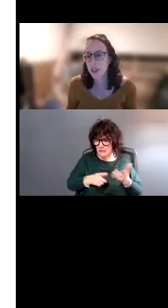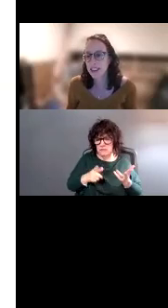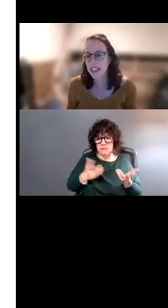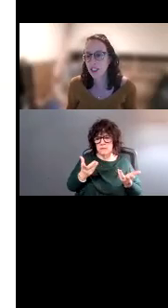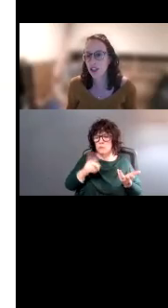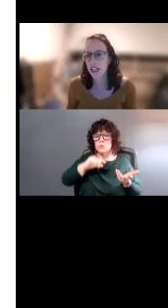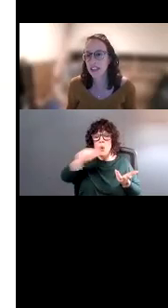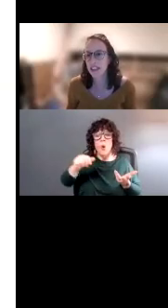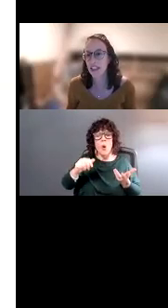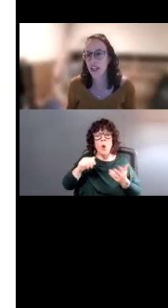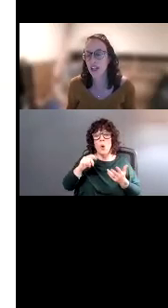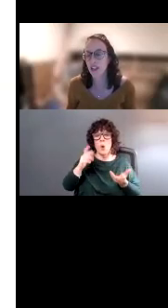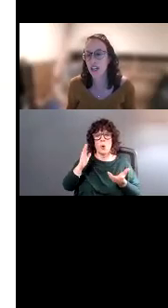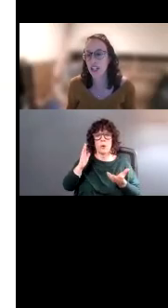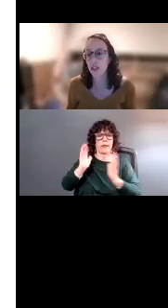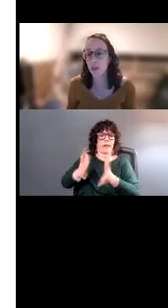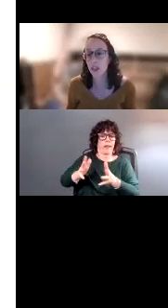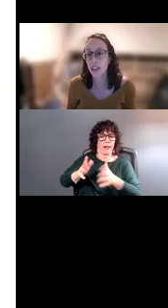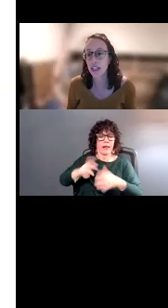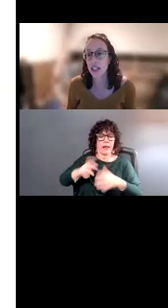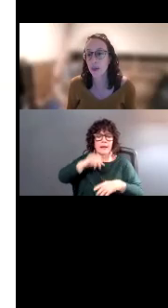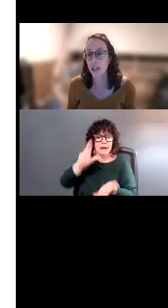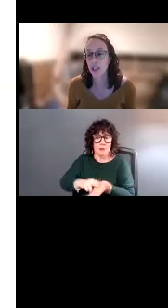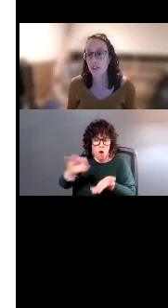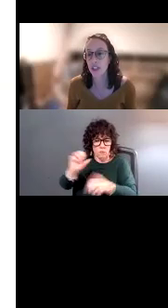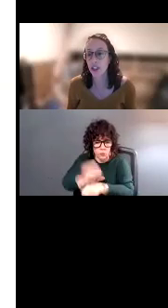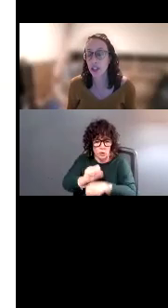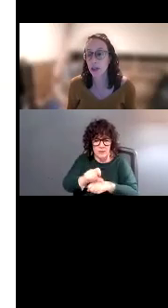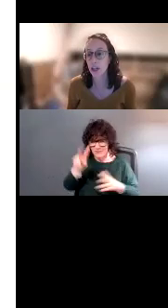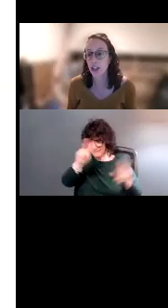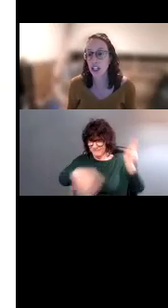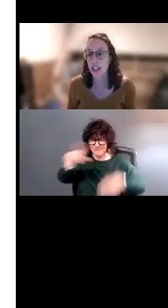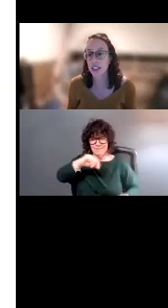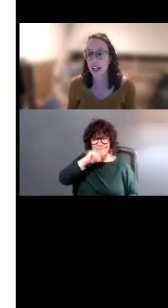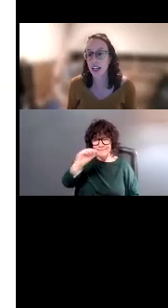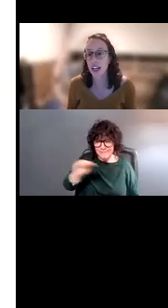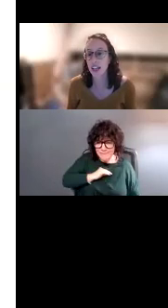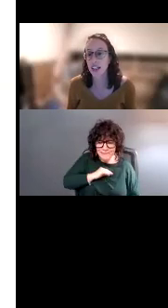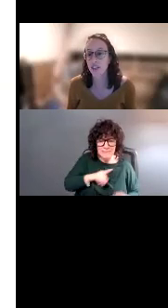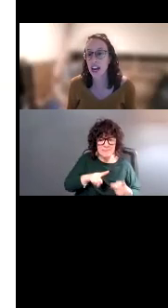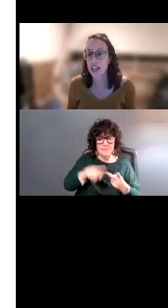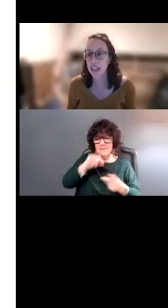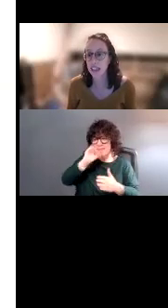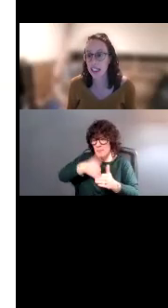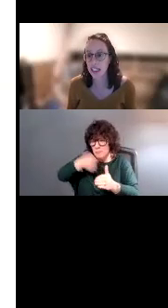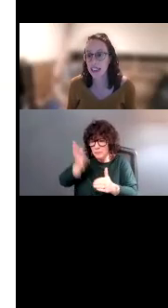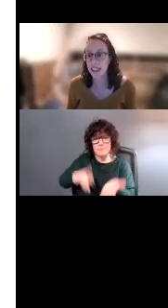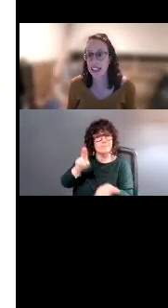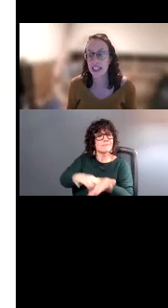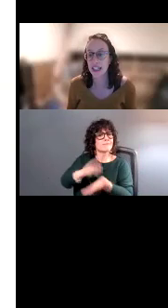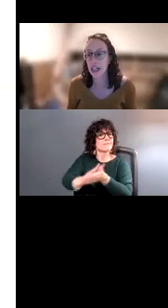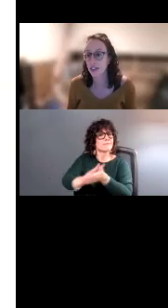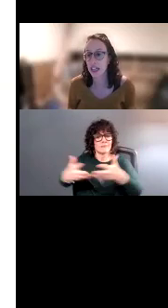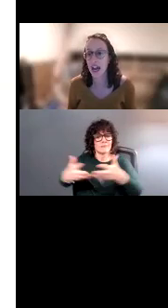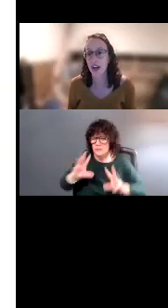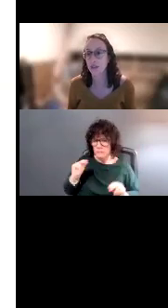The person trusted the contractor's word that they were going to finish the project. And in fact, they didn't